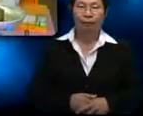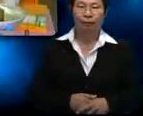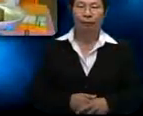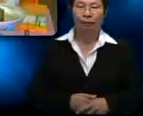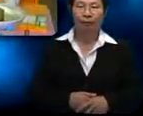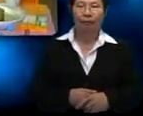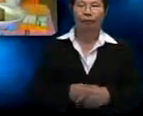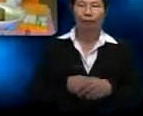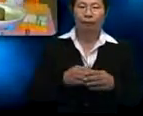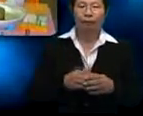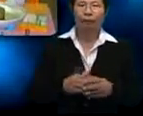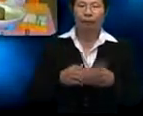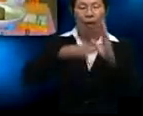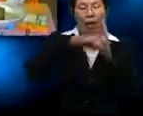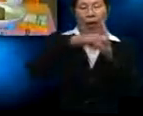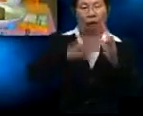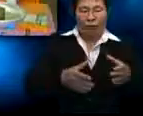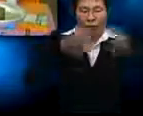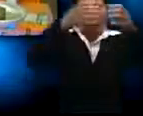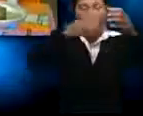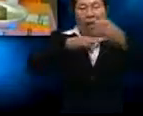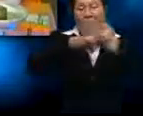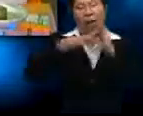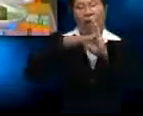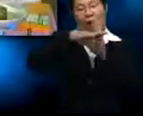half filled with water, and you have your